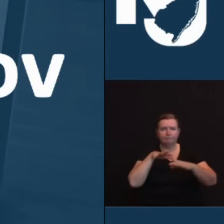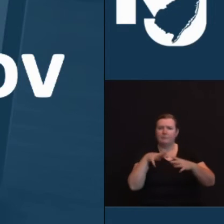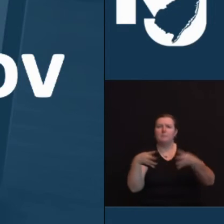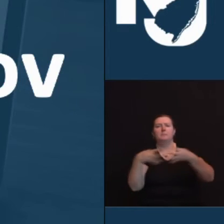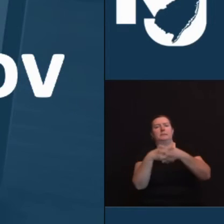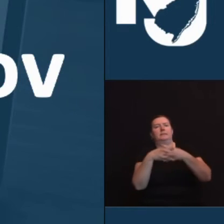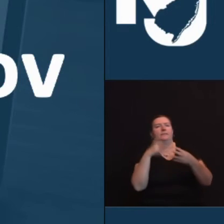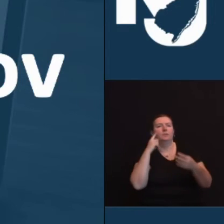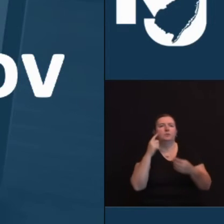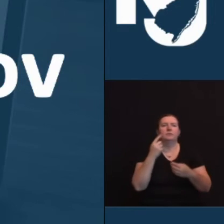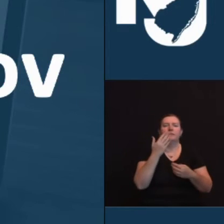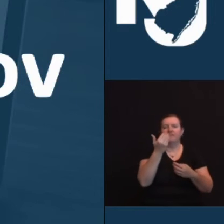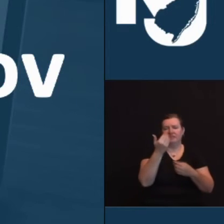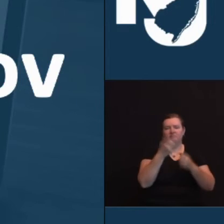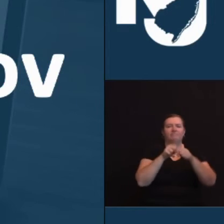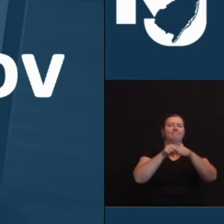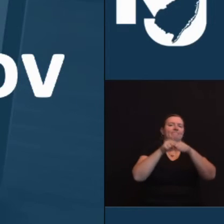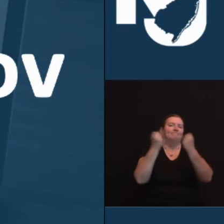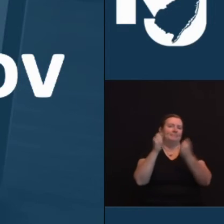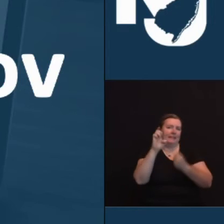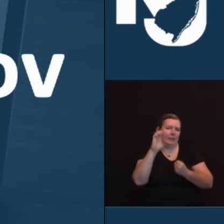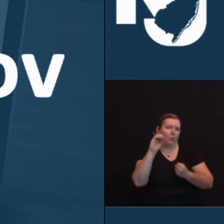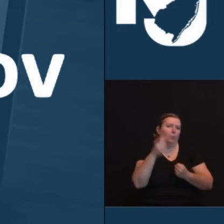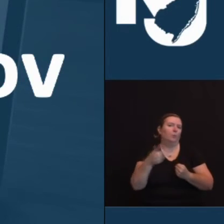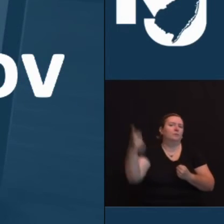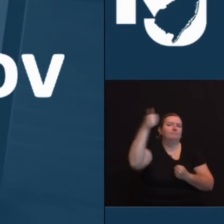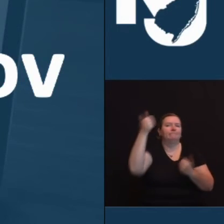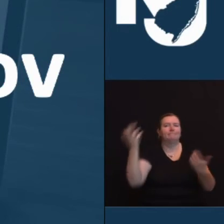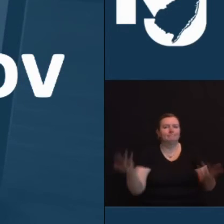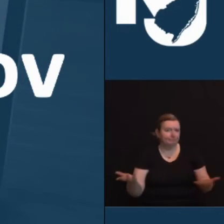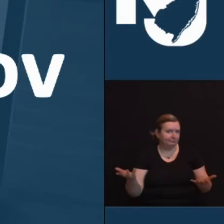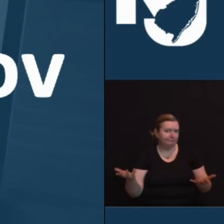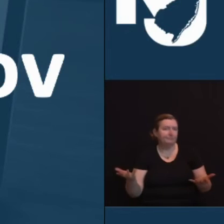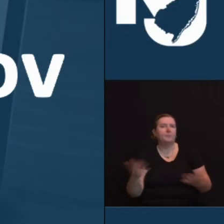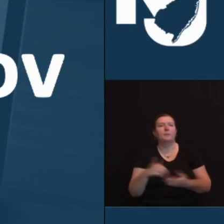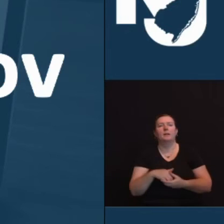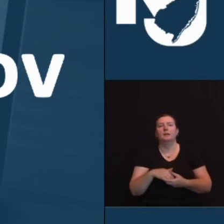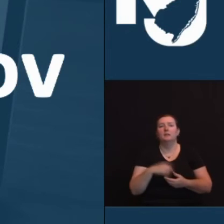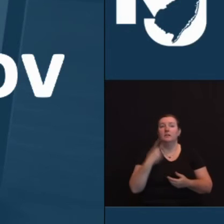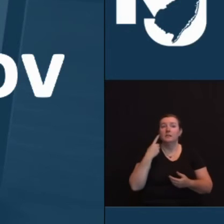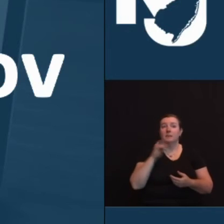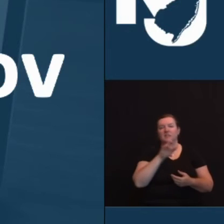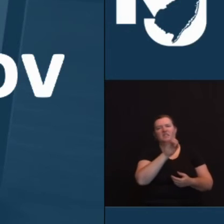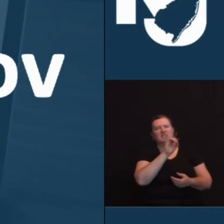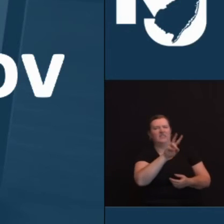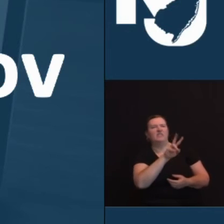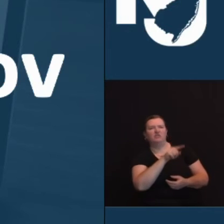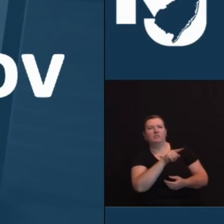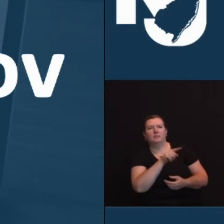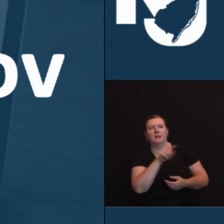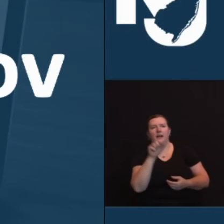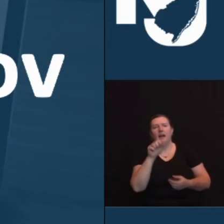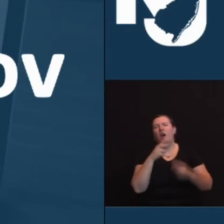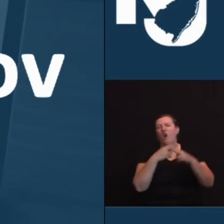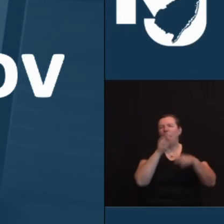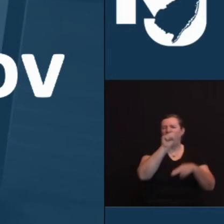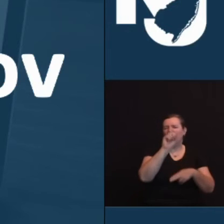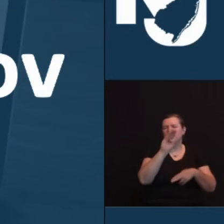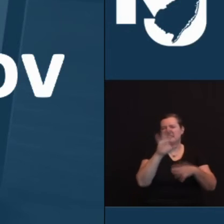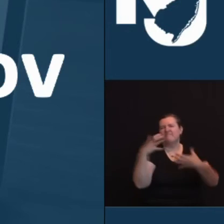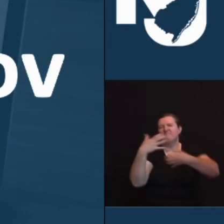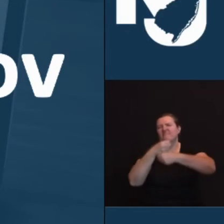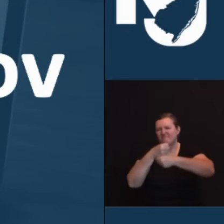order violations. And ABC will continue making these checks throughout this week. And just folks should expect that this is the